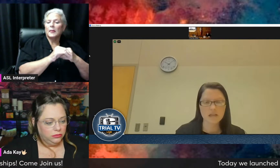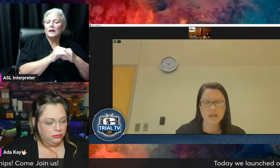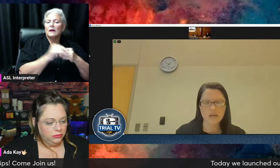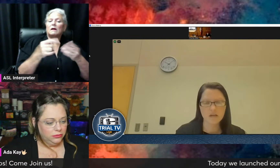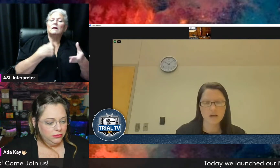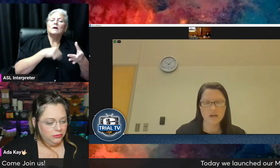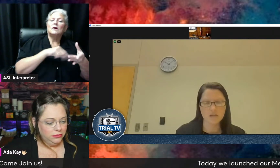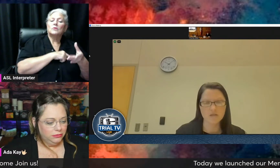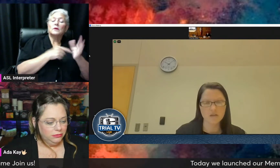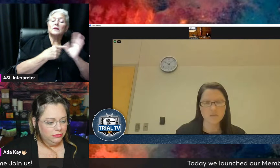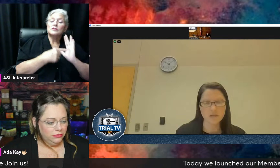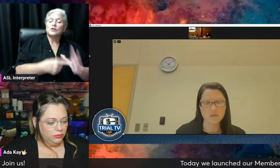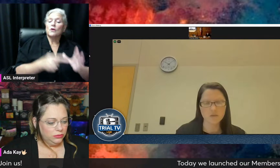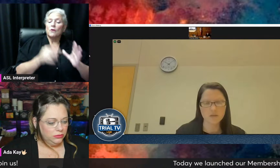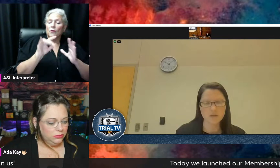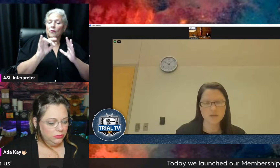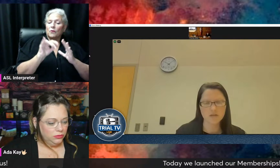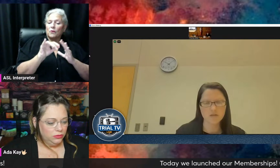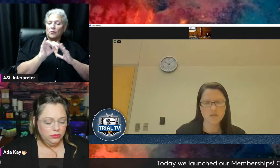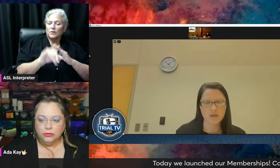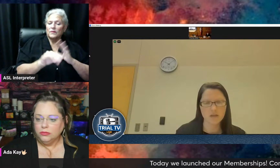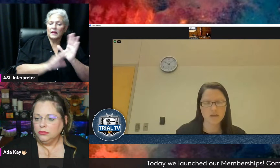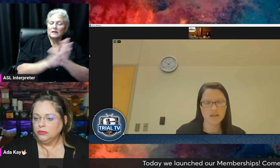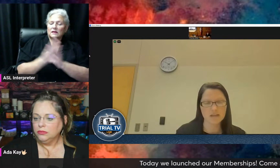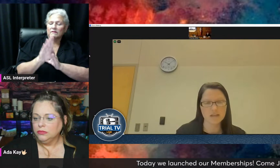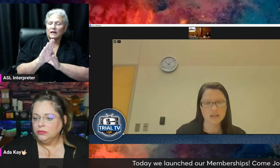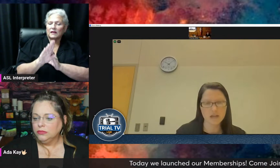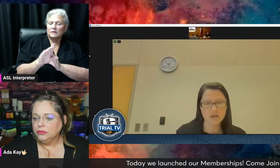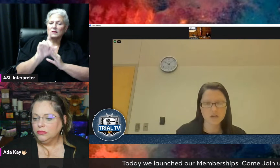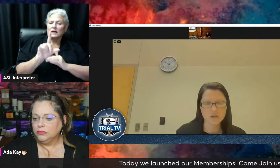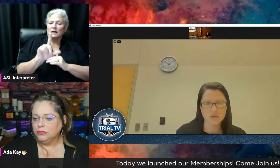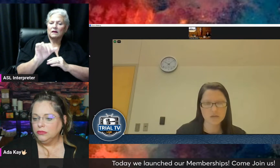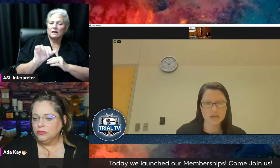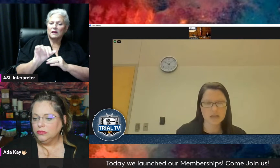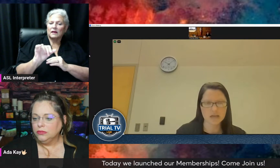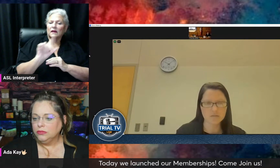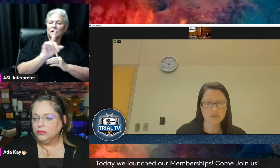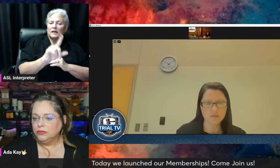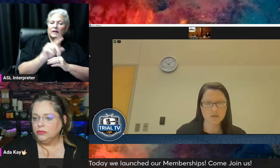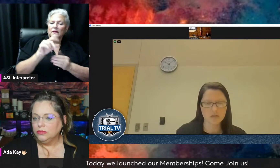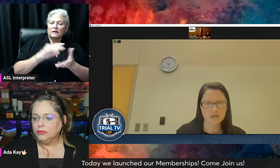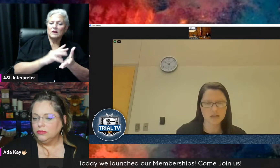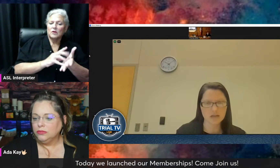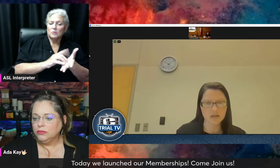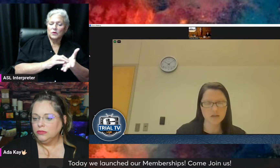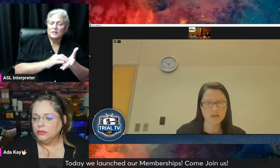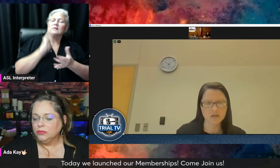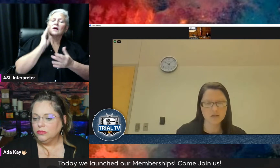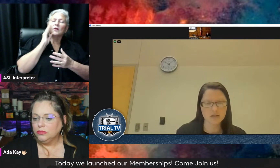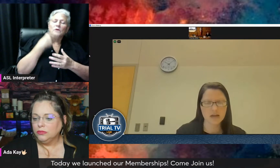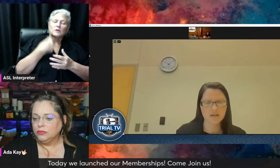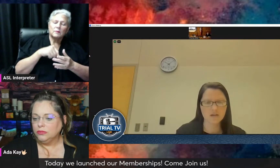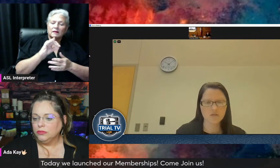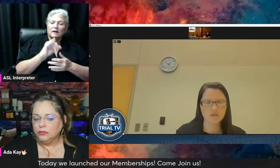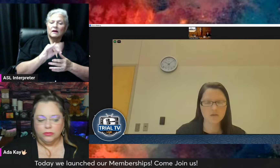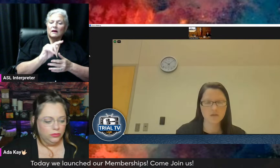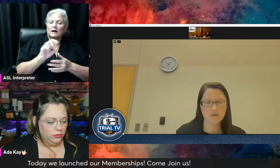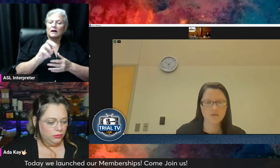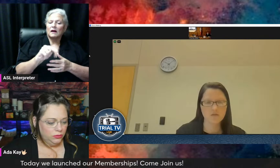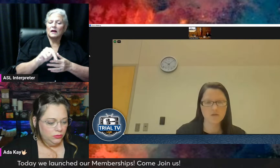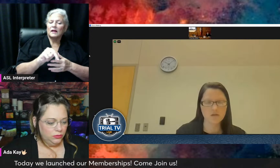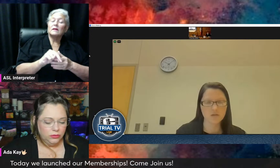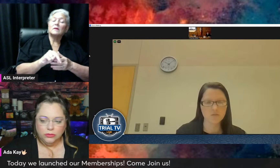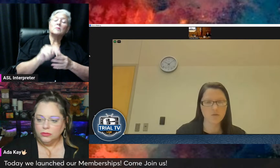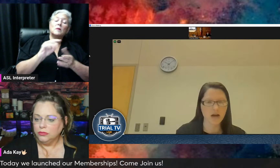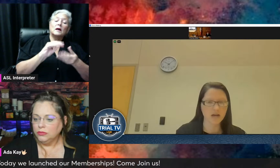We indicate developed latent prints with an indicator, so it would be the item number and a letter, and then you'll be